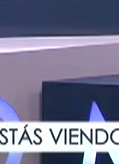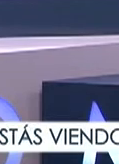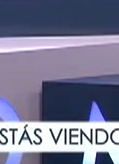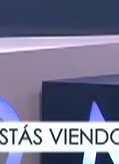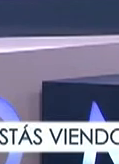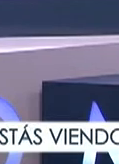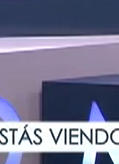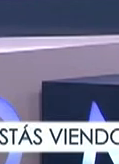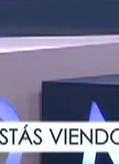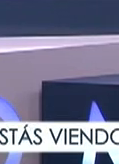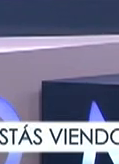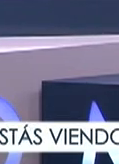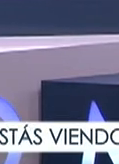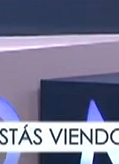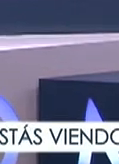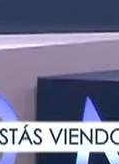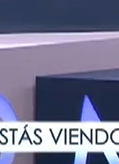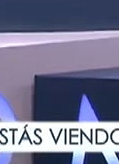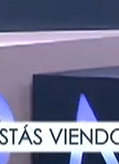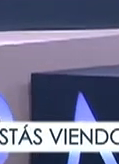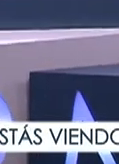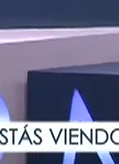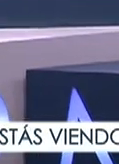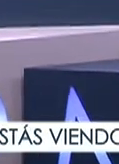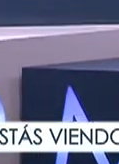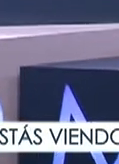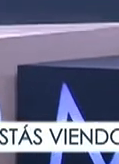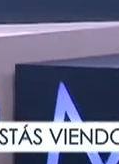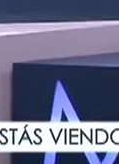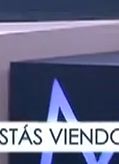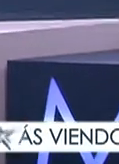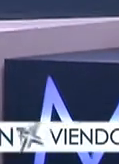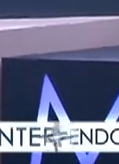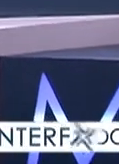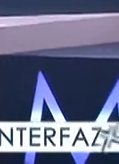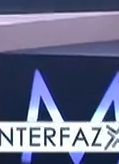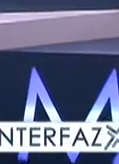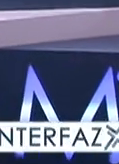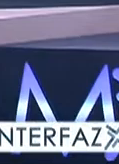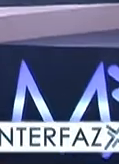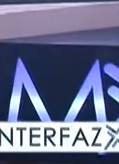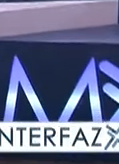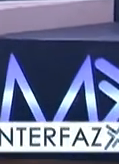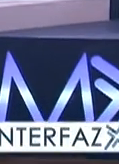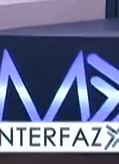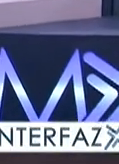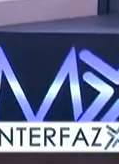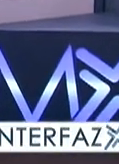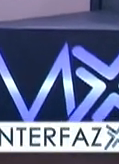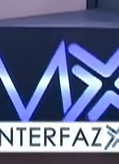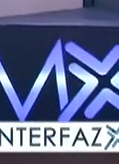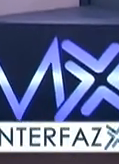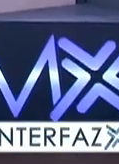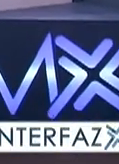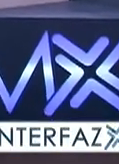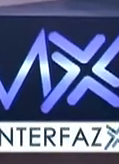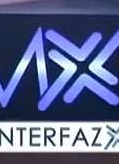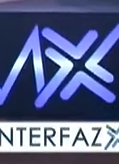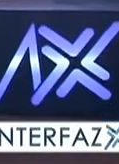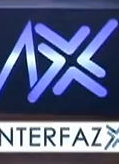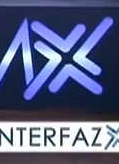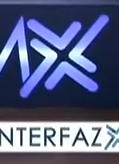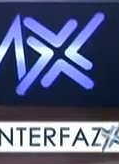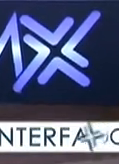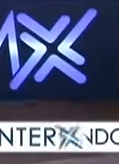have a company. We don't have a company. It's So only, you have to come back like continuously we here have to come talk back and about talk it. to you again. Yeah. So this is the only media, no? The